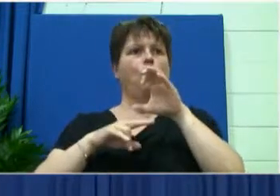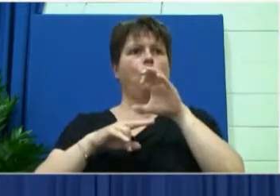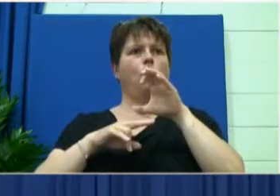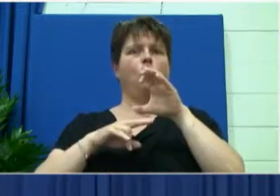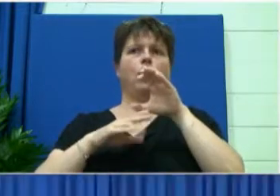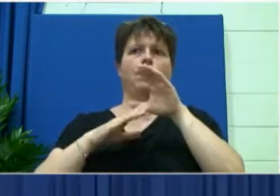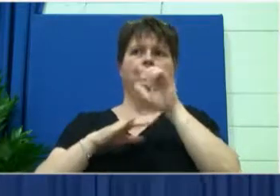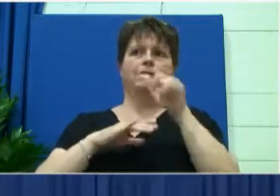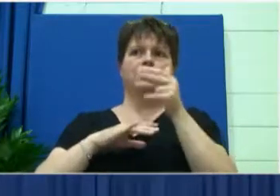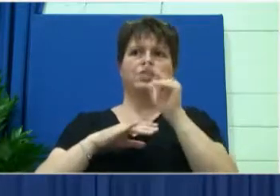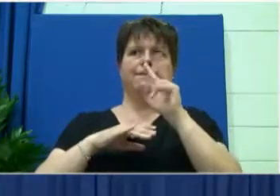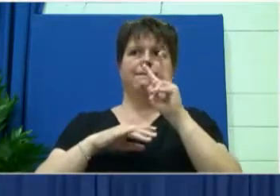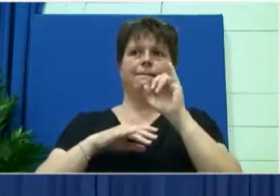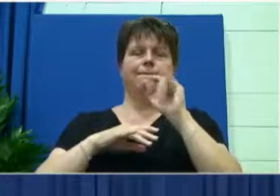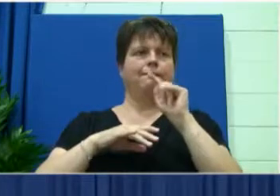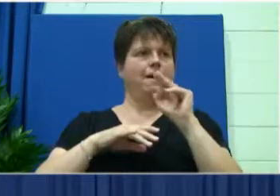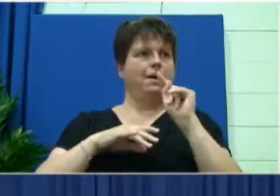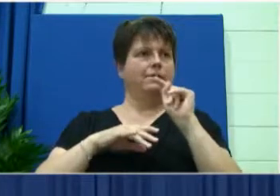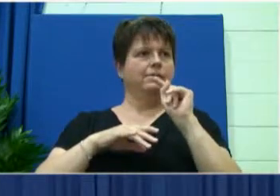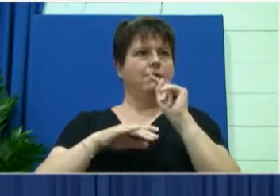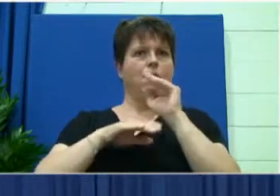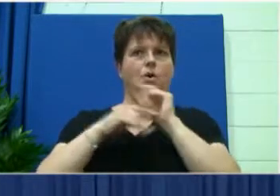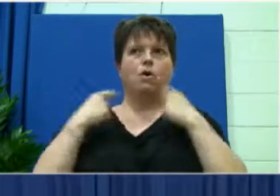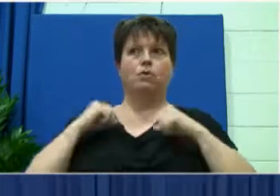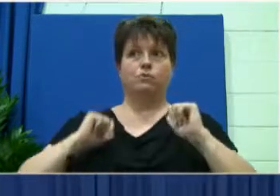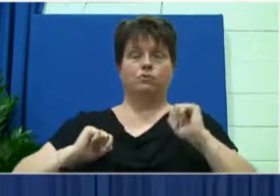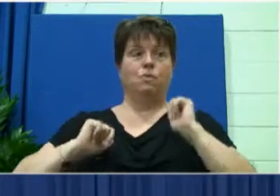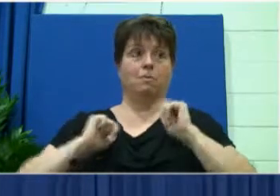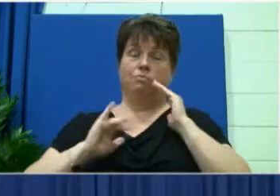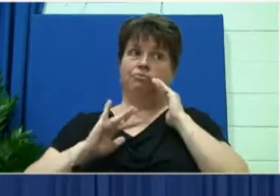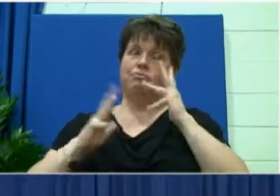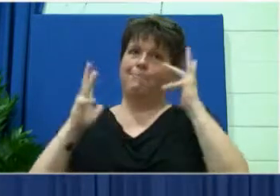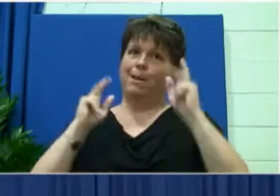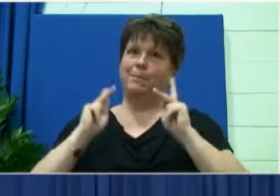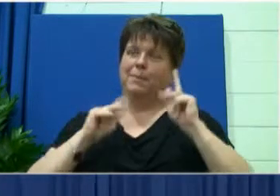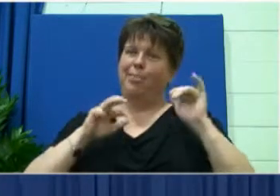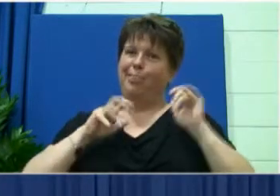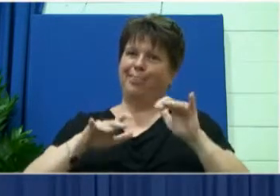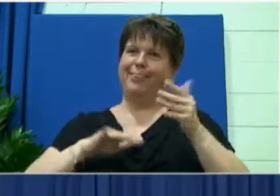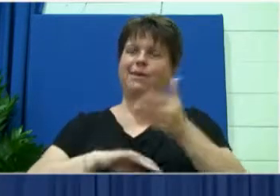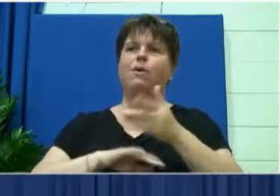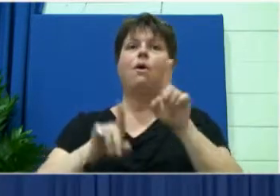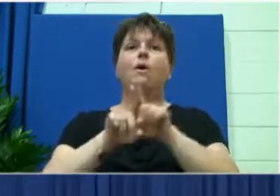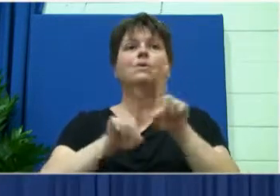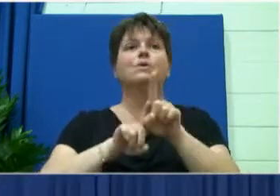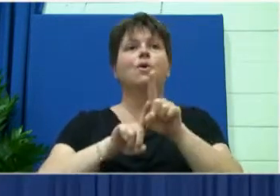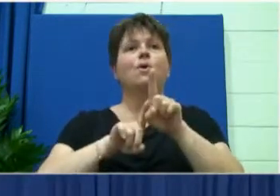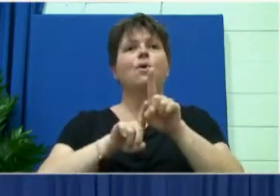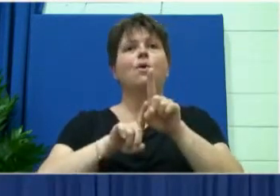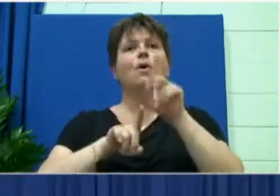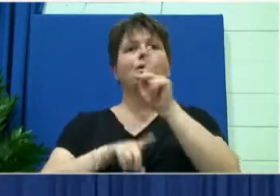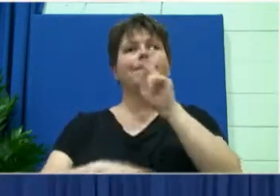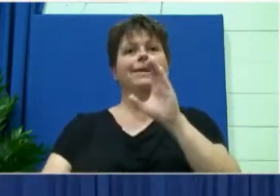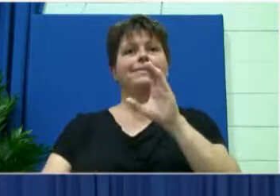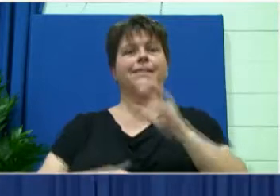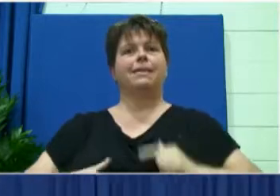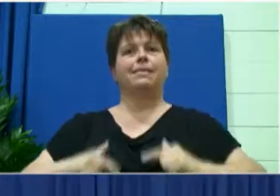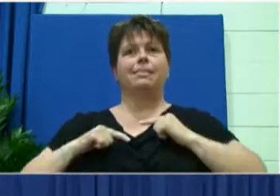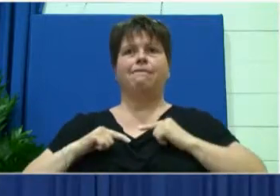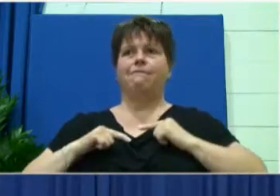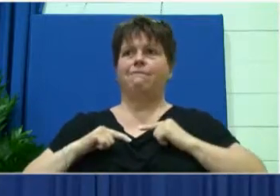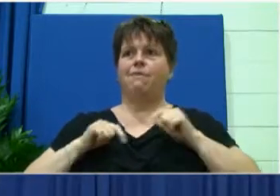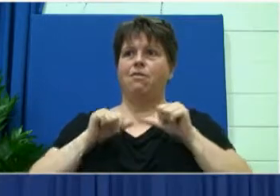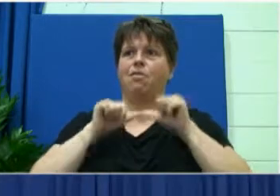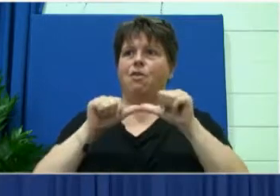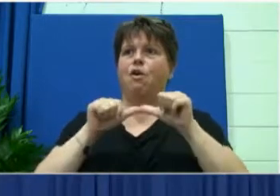Jane Knight Auditorium, and there was quite a crowd down there earlier. And also in the KC Lifelong Learning